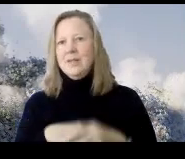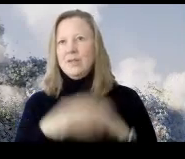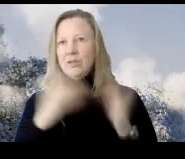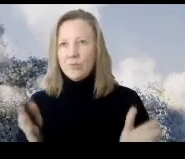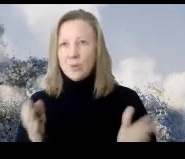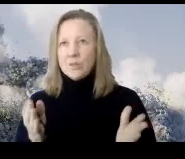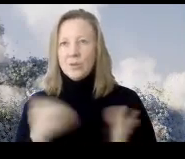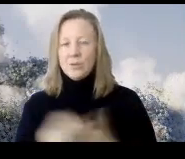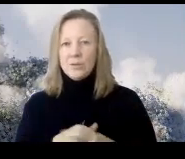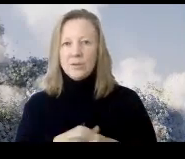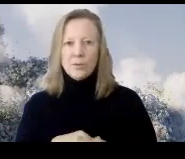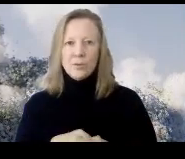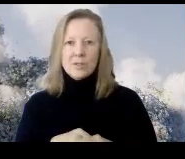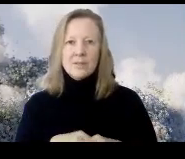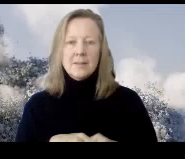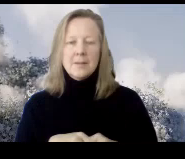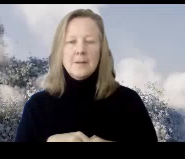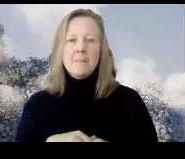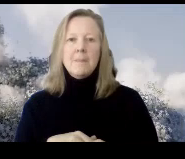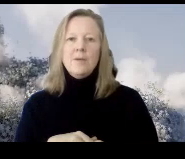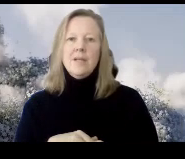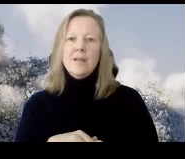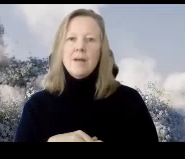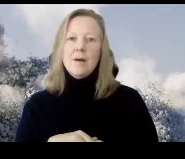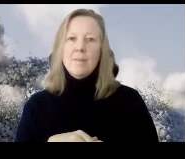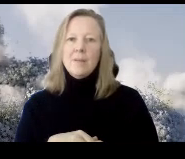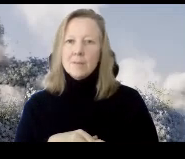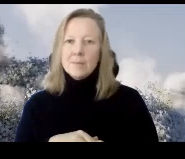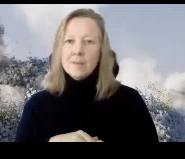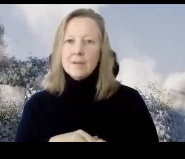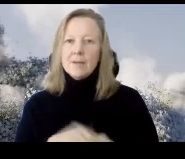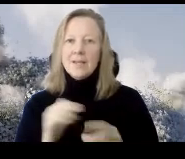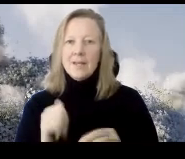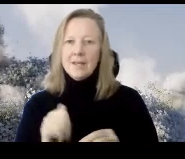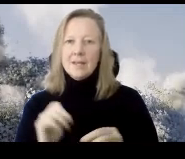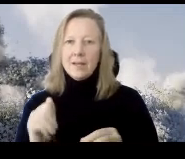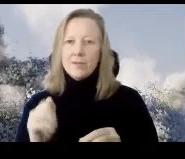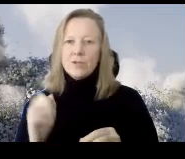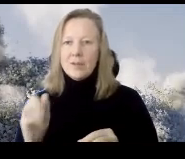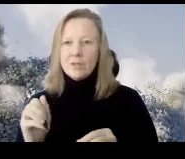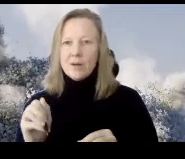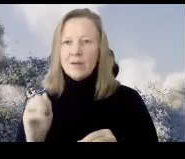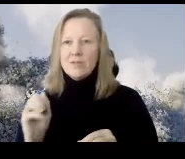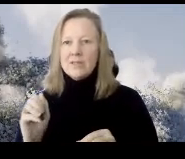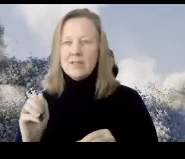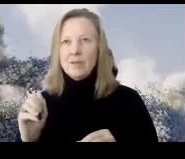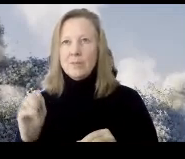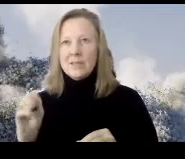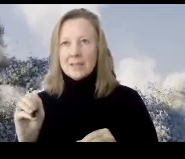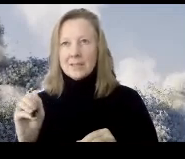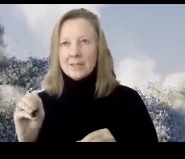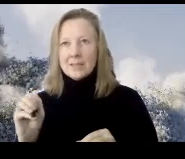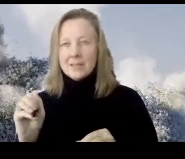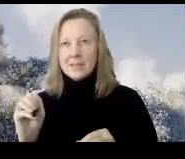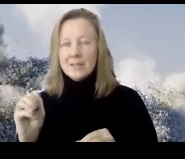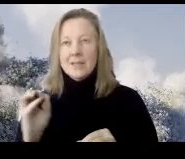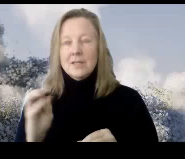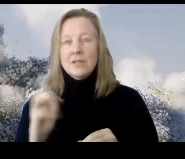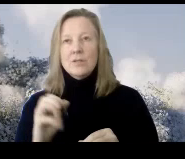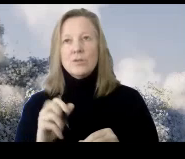clinical. You can focus on what you're learning in the course. You need a minimum Canadian language benchmark of